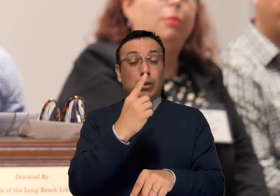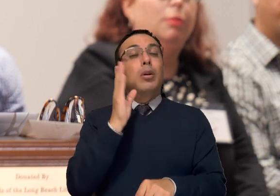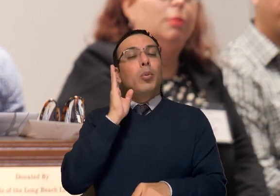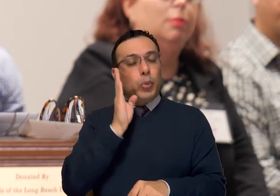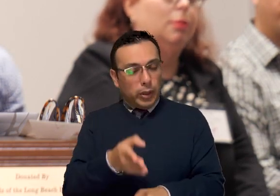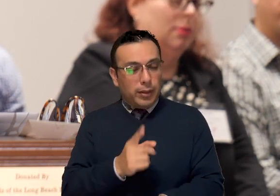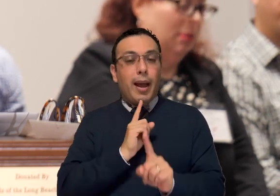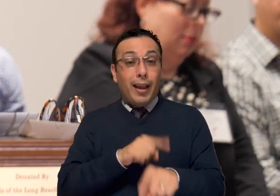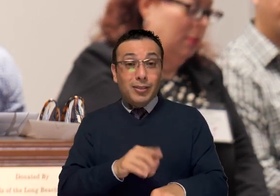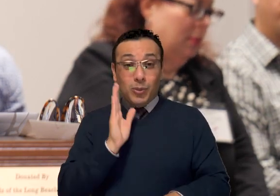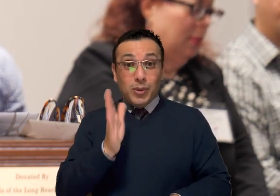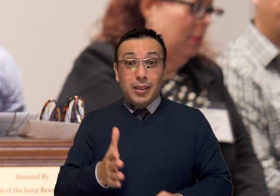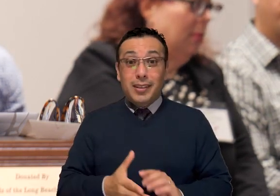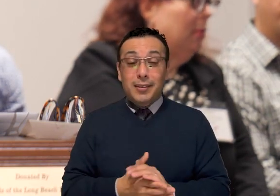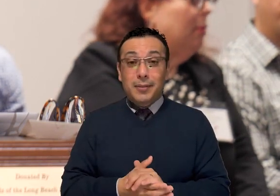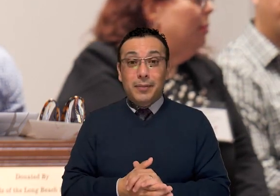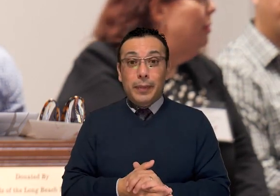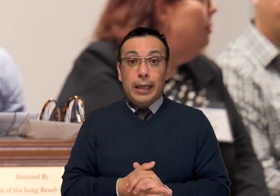now.